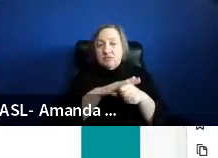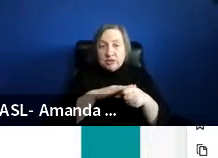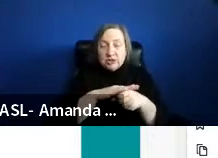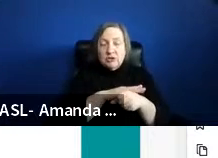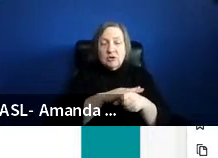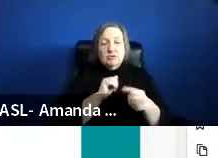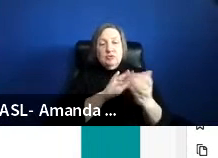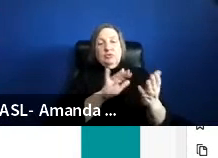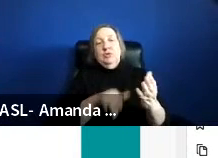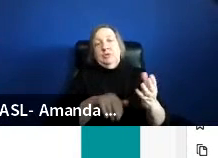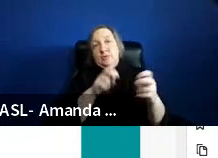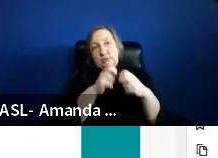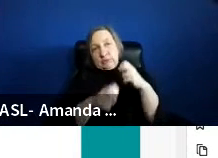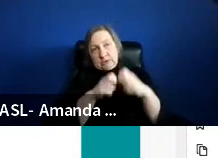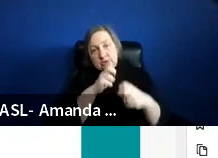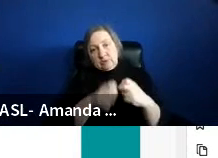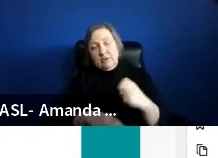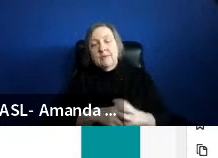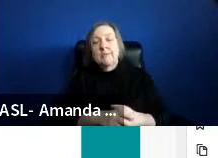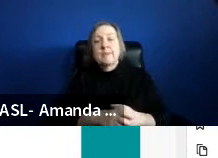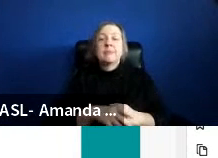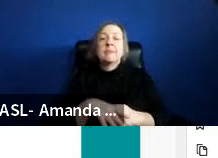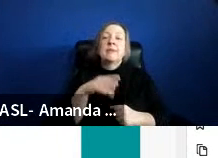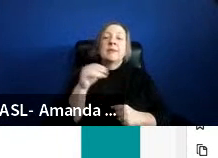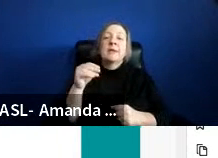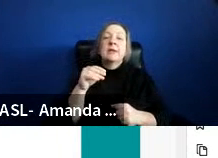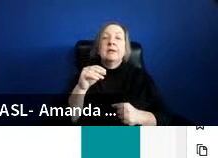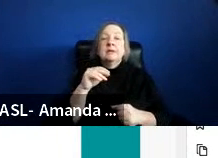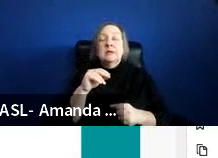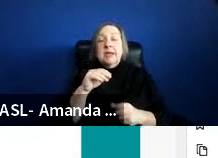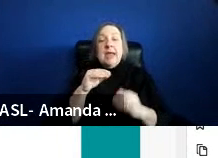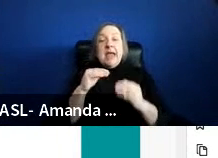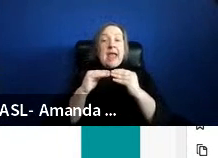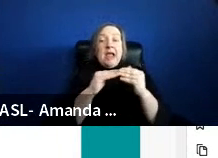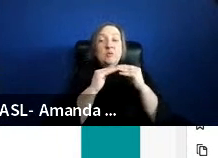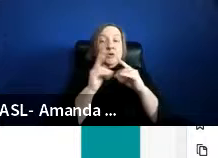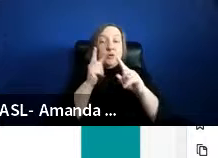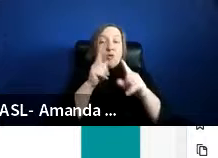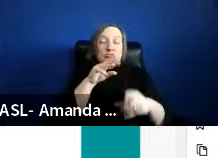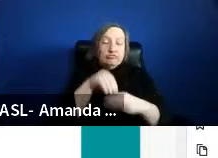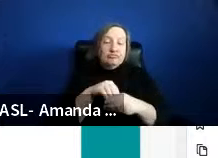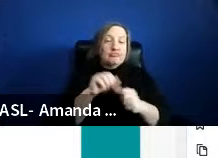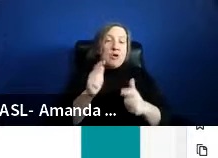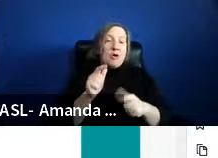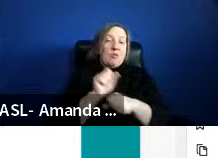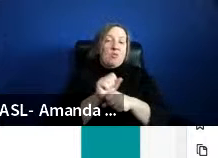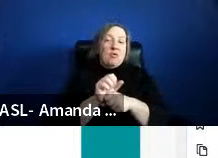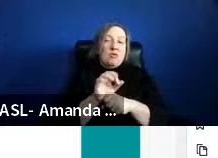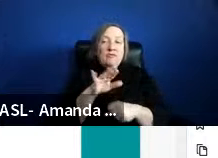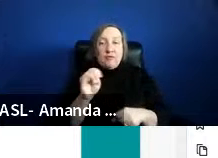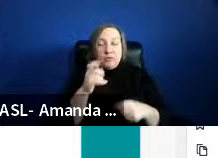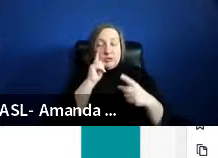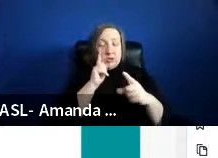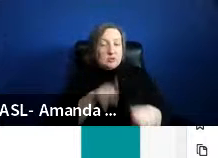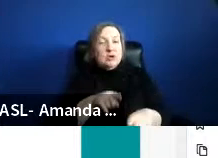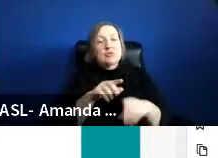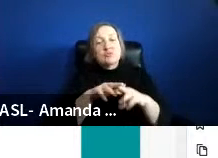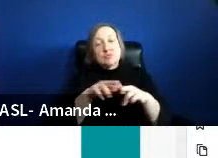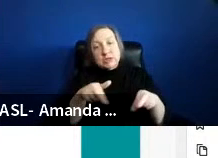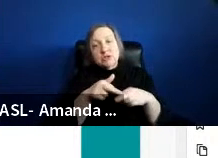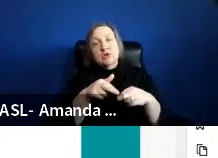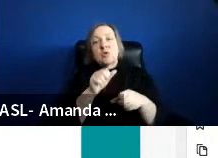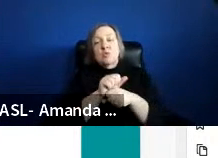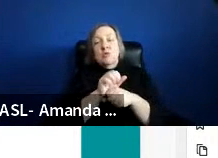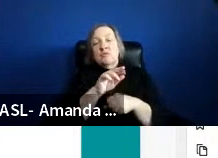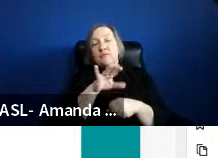these issues. Embed equity goals into all workforce agreements. The Regional Workforce Equity Agreement can be a model